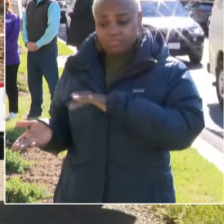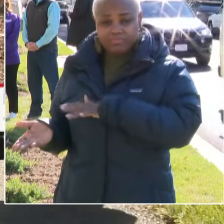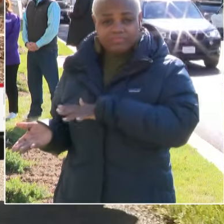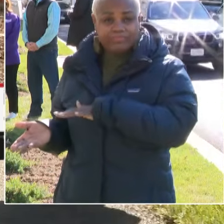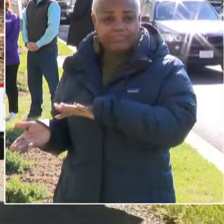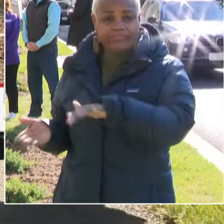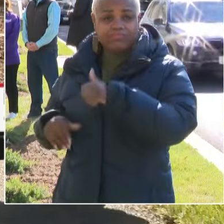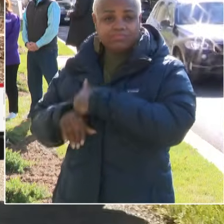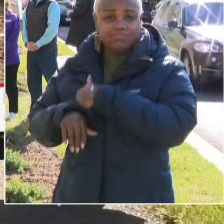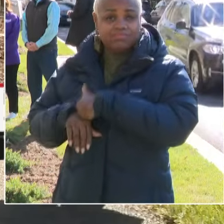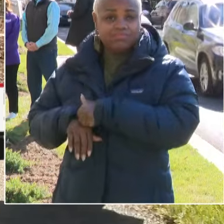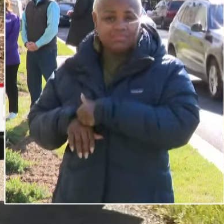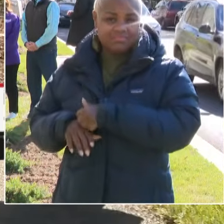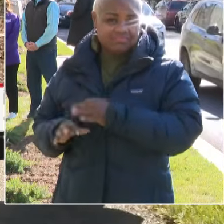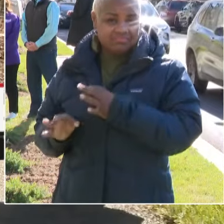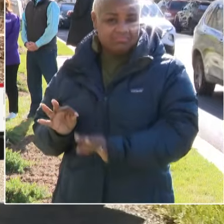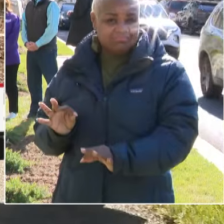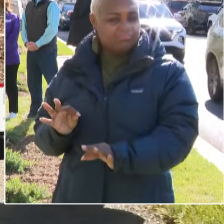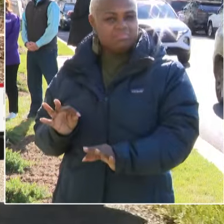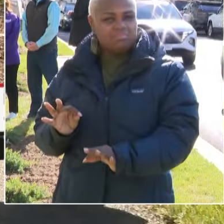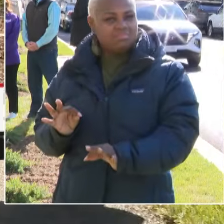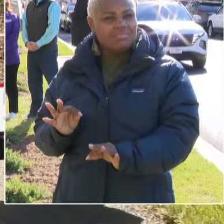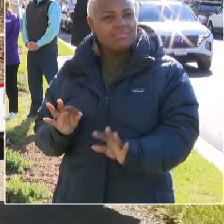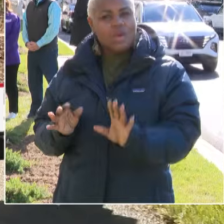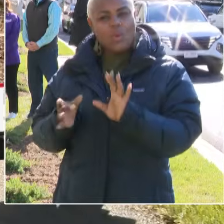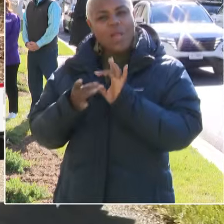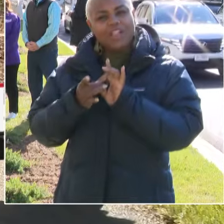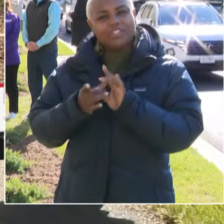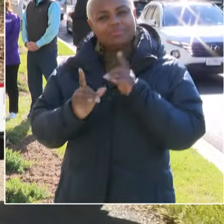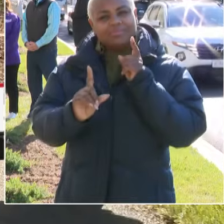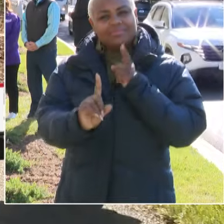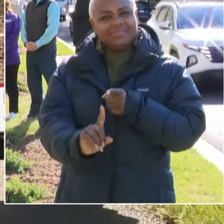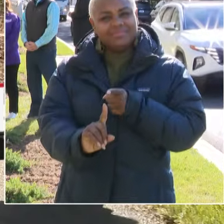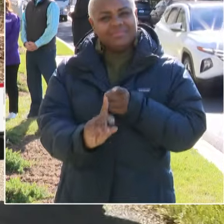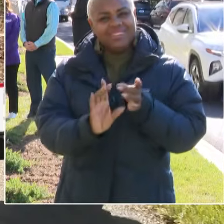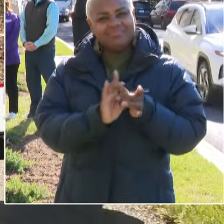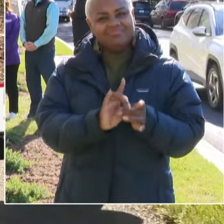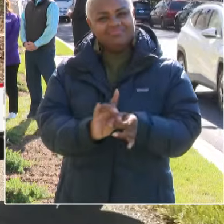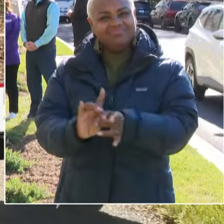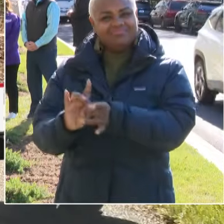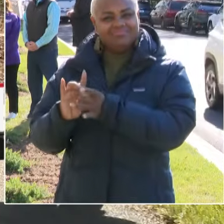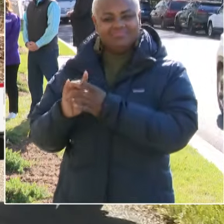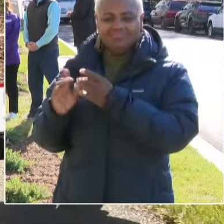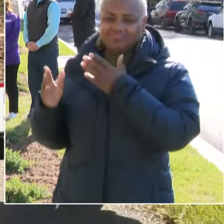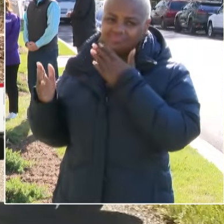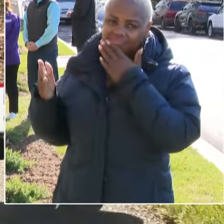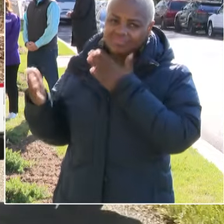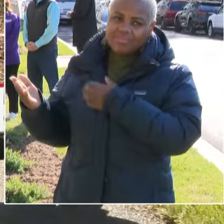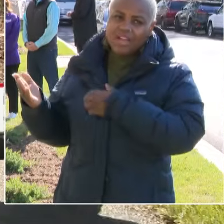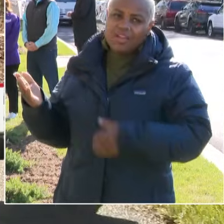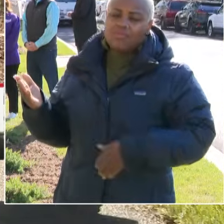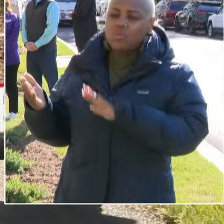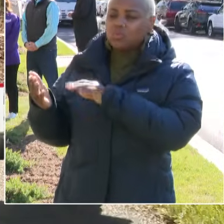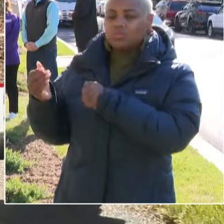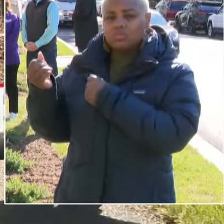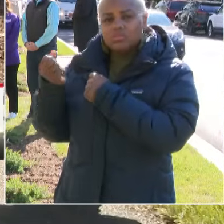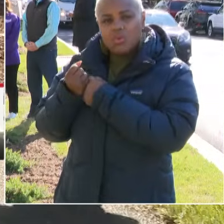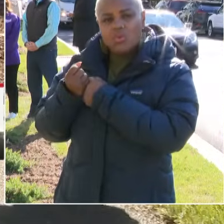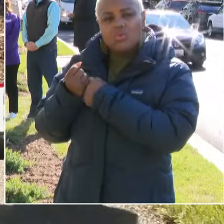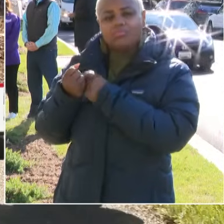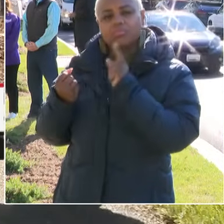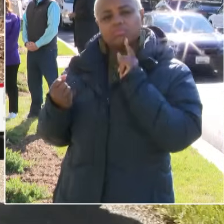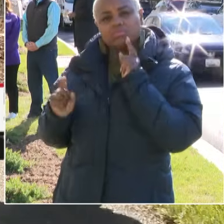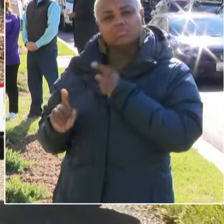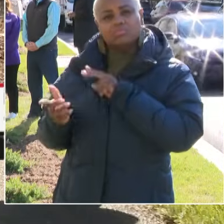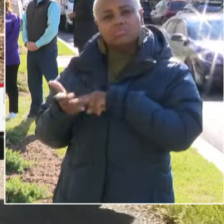city. On behalf of all of us at DDOT, I want to thank Mayor Bowser for her unwavering commitment to transportation investments that improve the daily